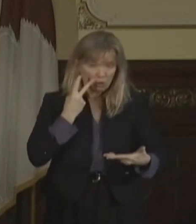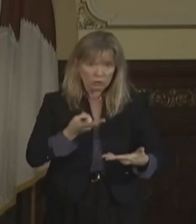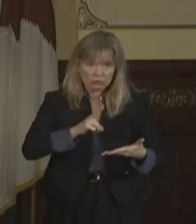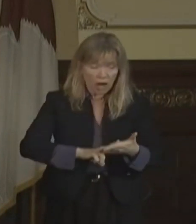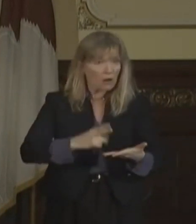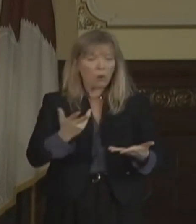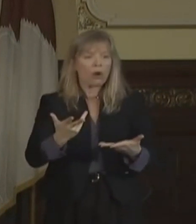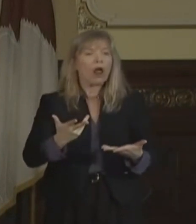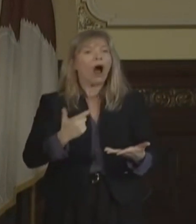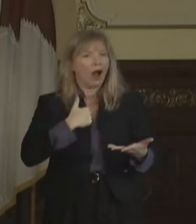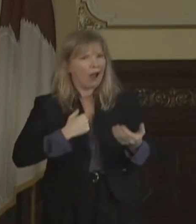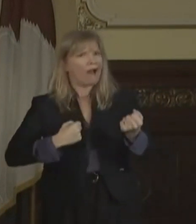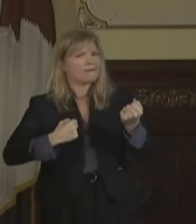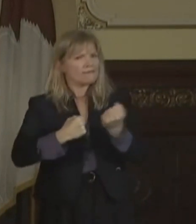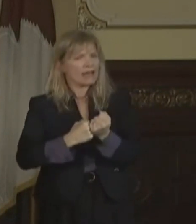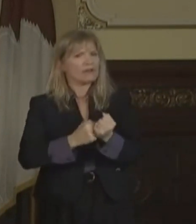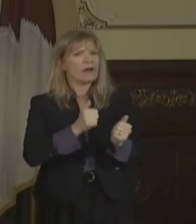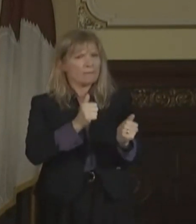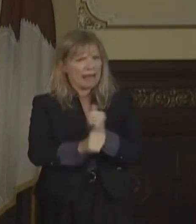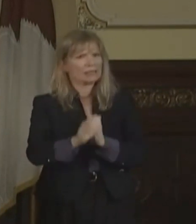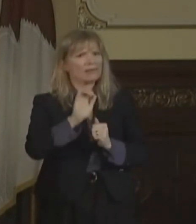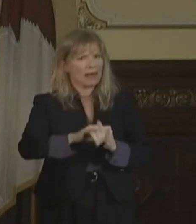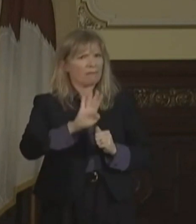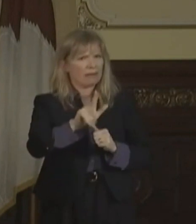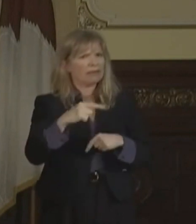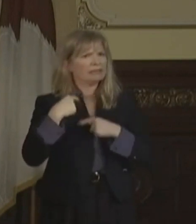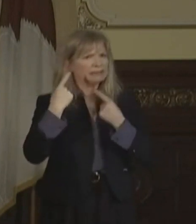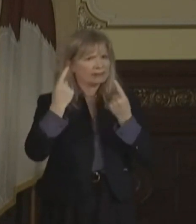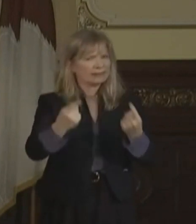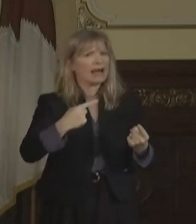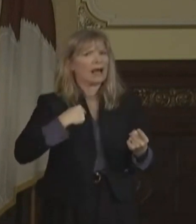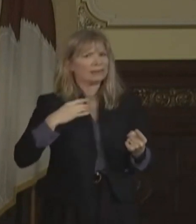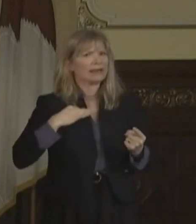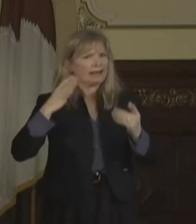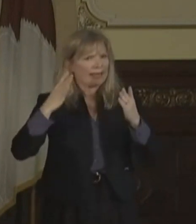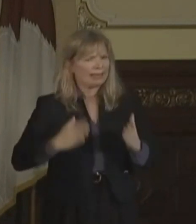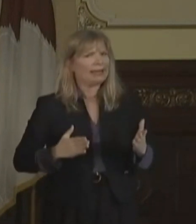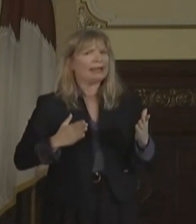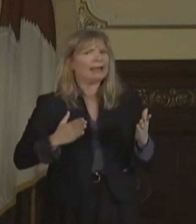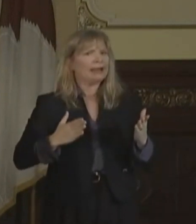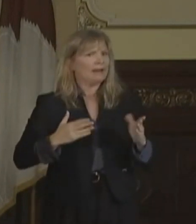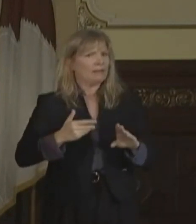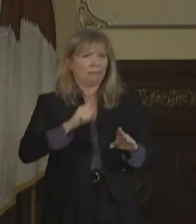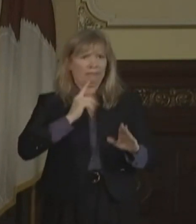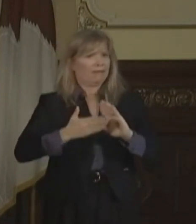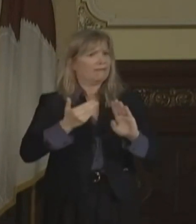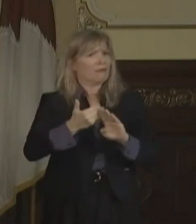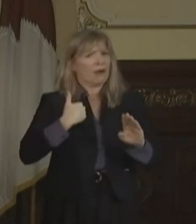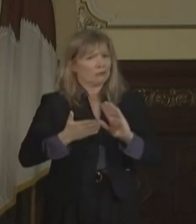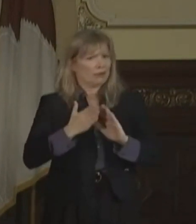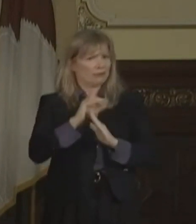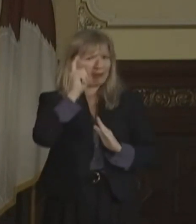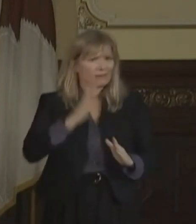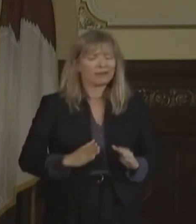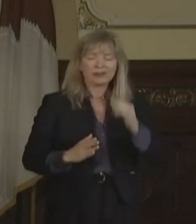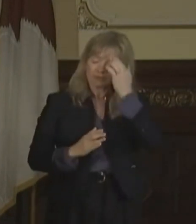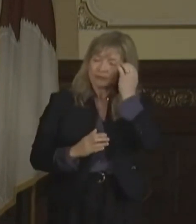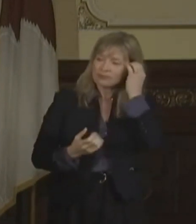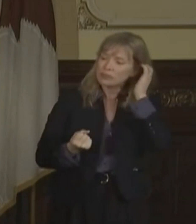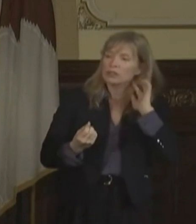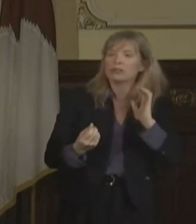Well, I have favored passage of that bill since I was a candidate, since really before I was a candidate. And